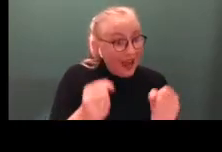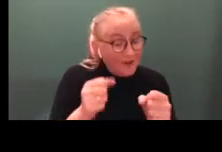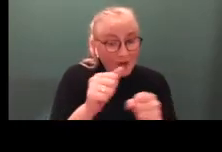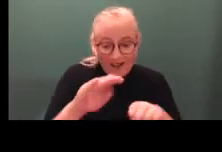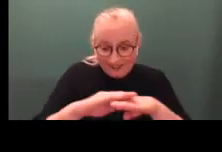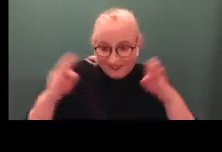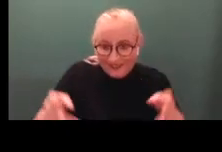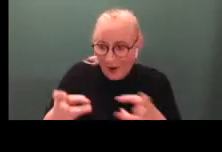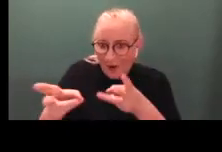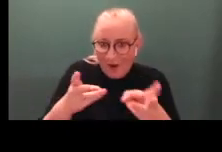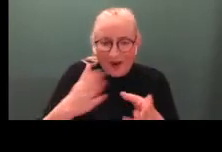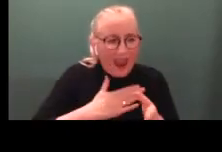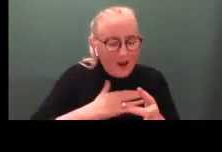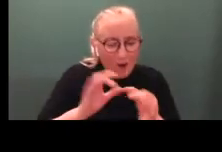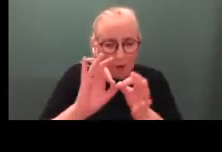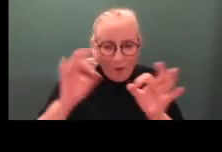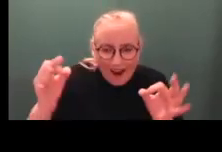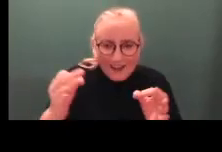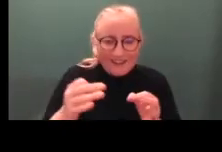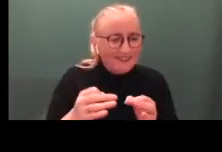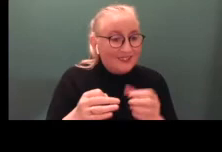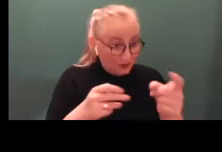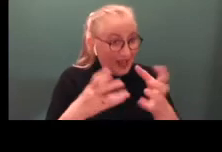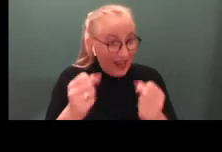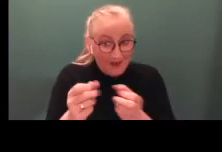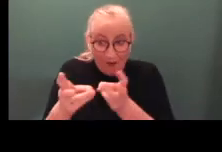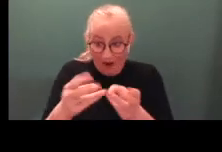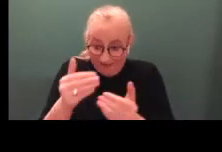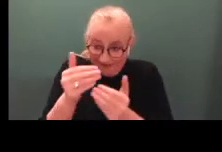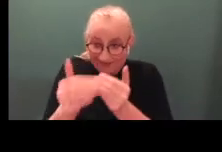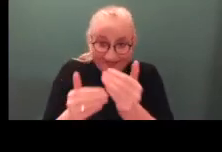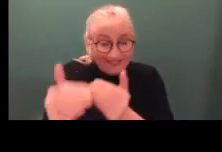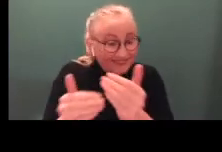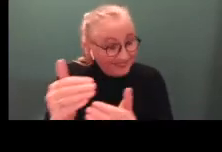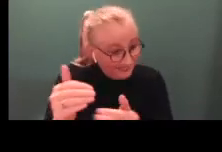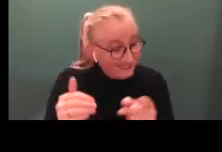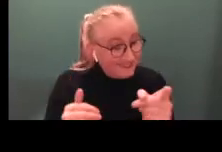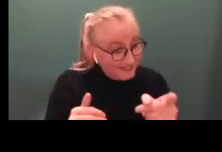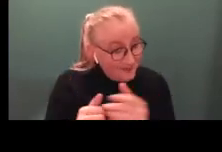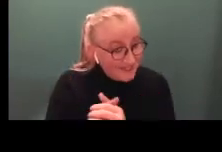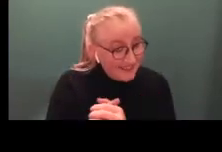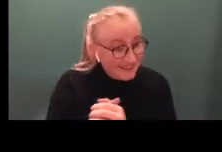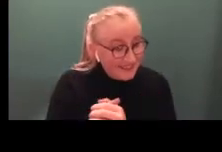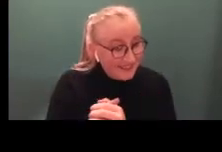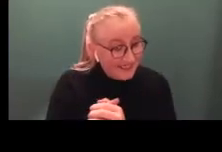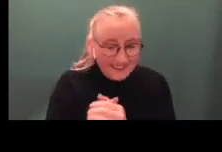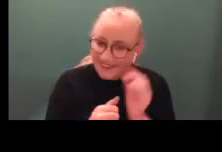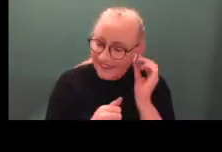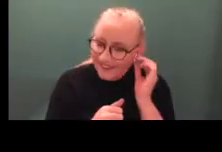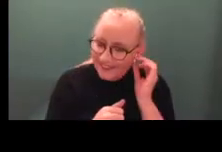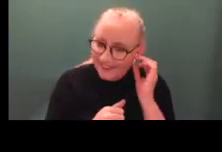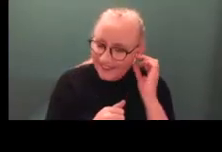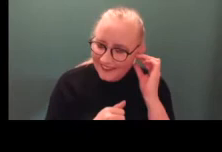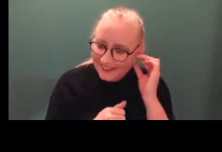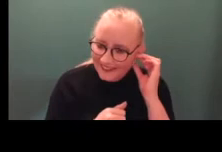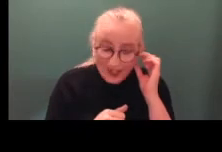love to work with wires. We might go out and have a look and see what it's like because it's all insulated with heating and lights and all that stuff. And we might show everyone where you do your